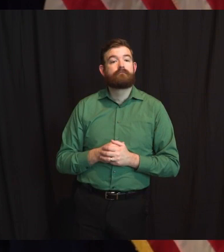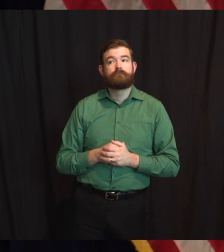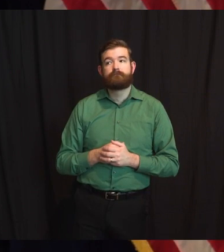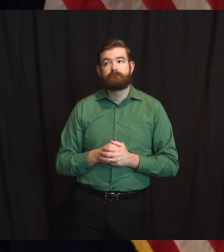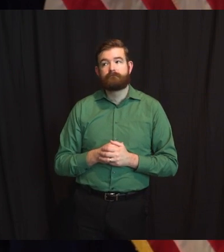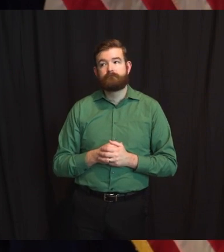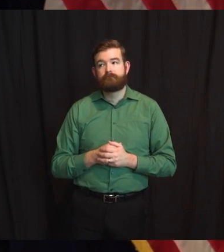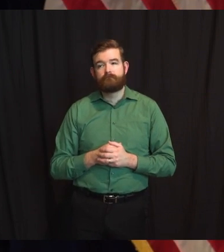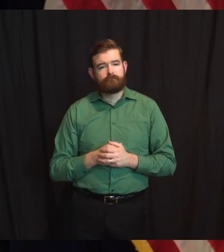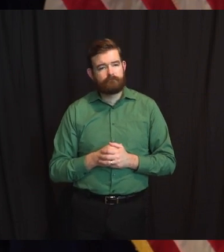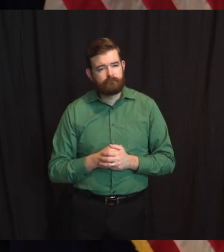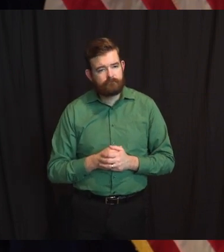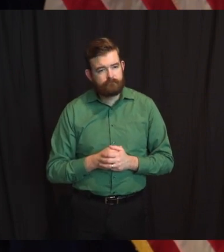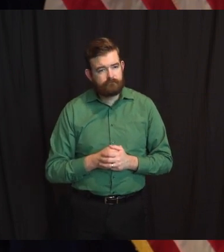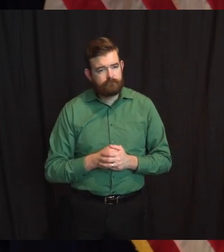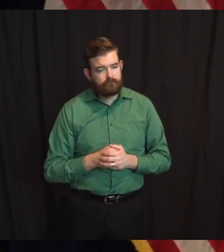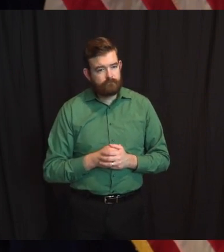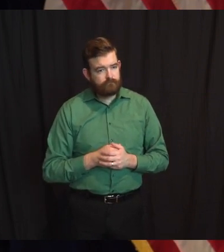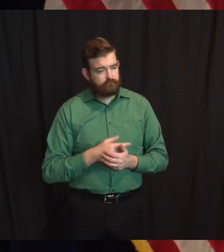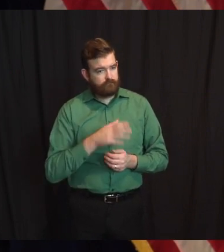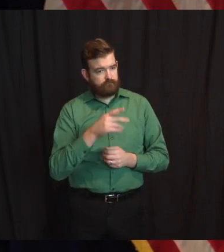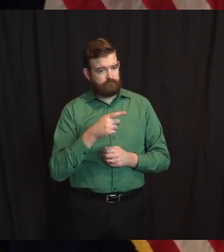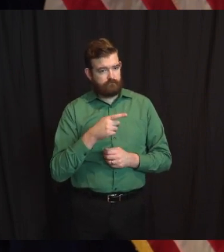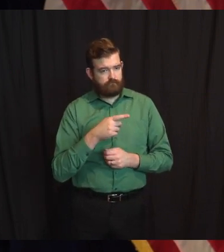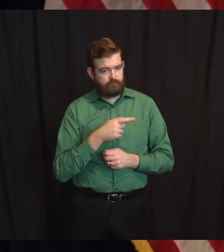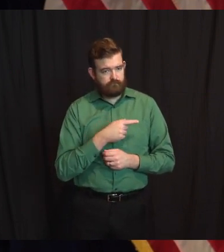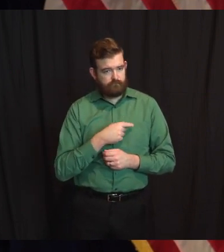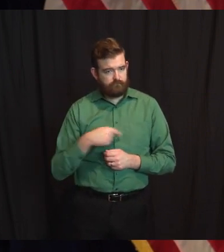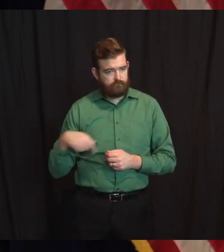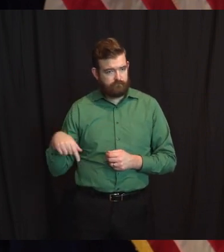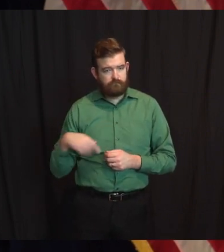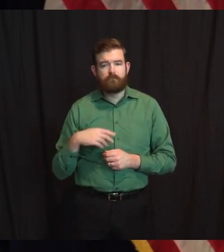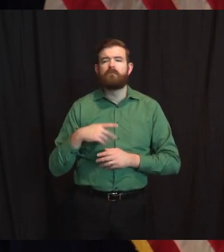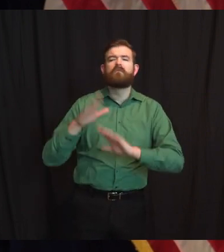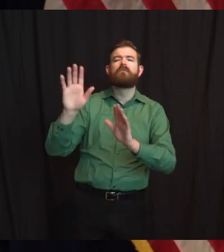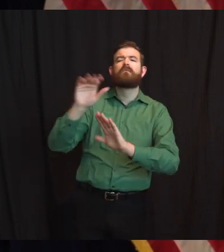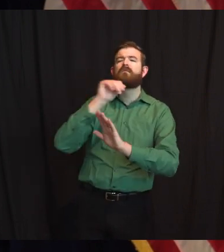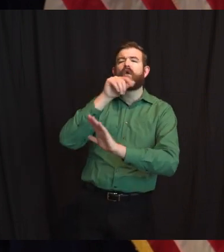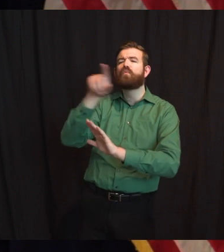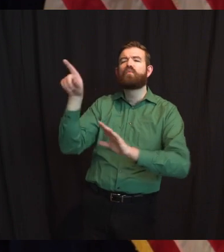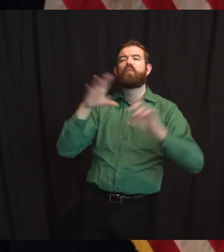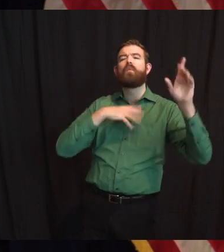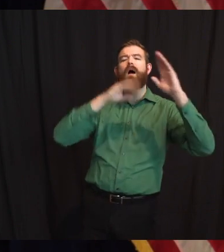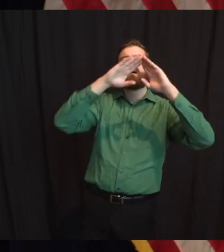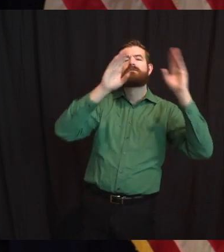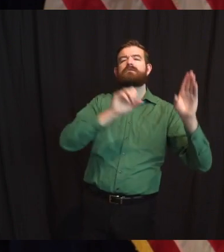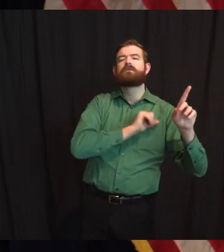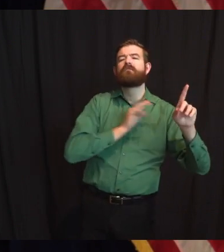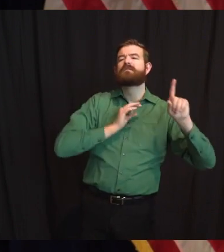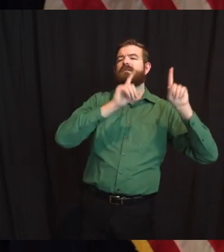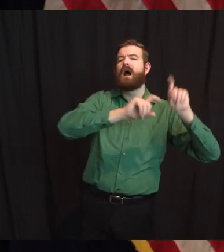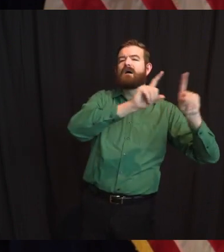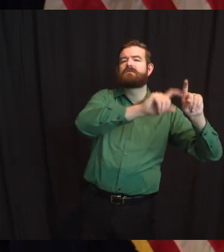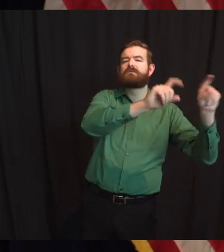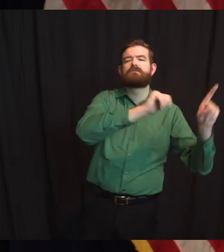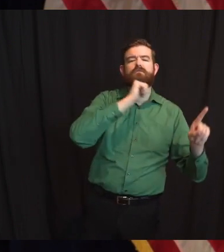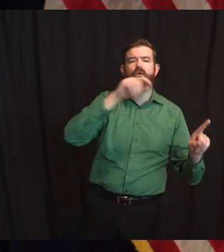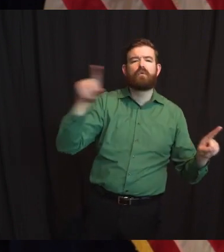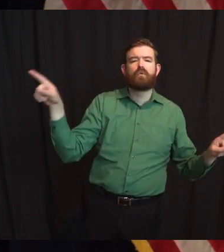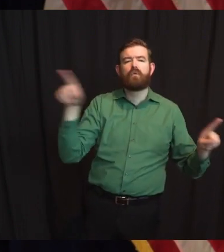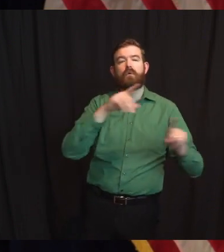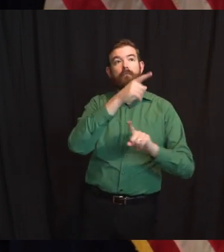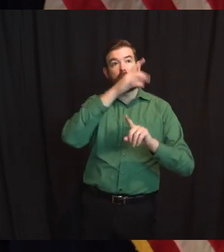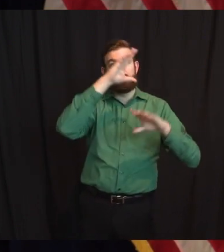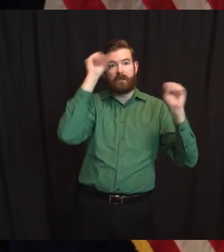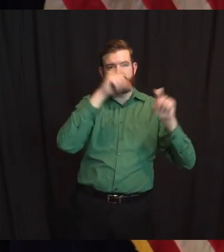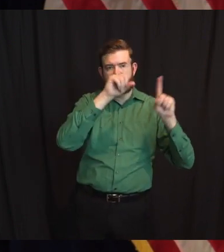that because the White House staff gets tests every day, why shouldn't Americans get tested on a daily basis before heading back to work? Yeah, I